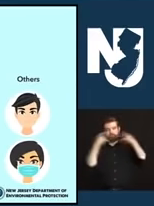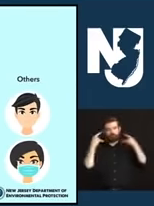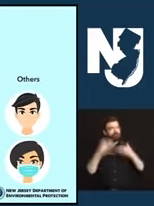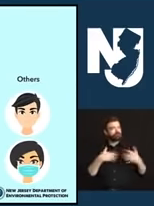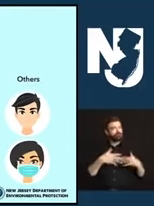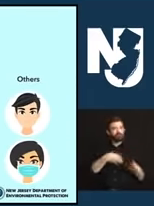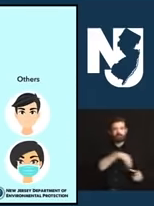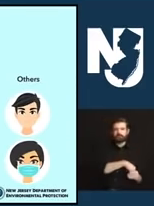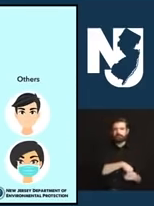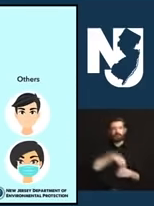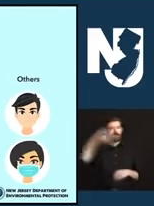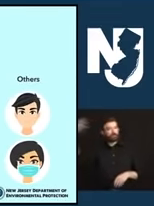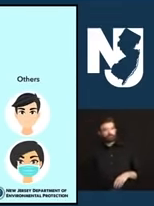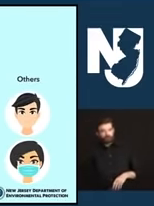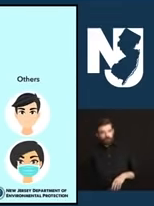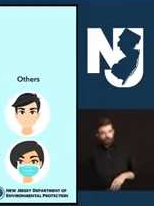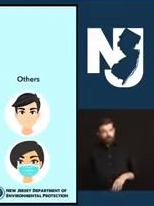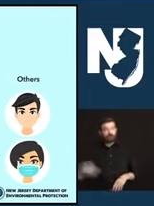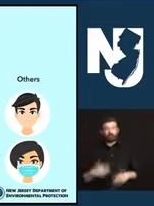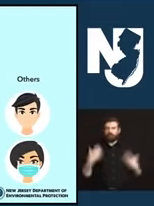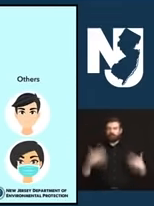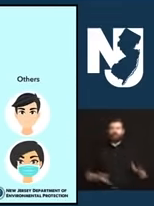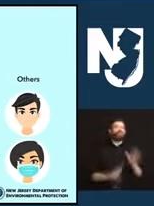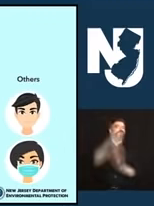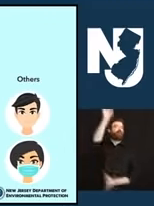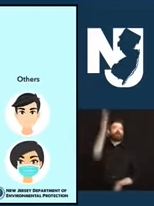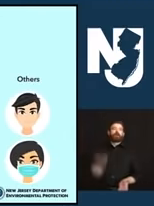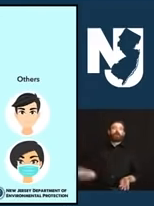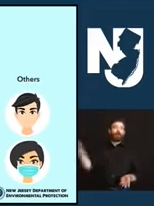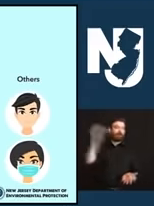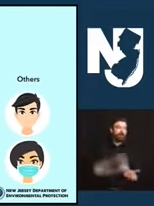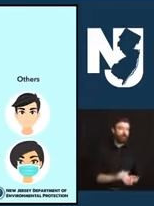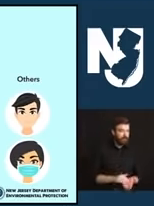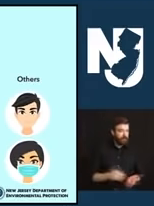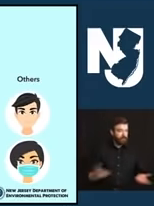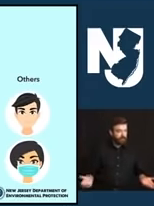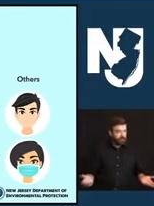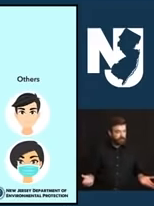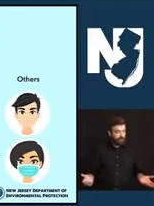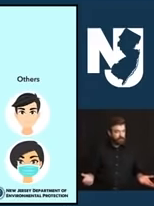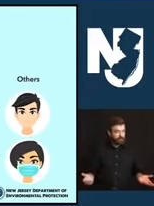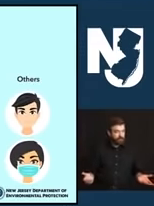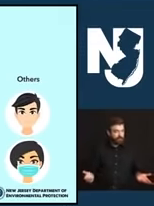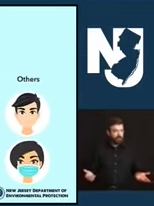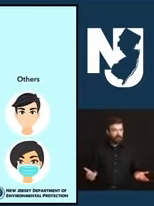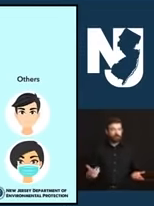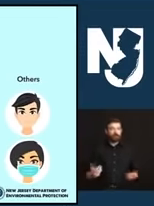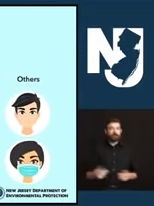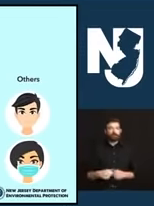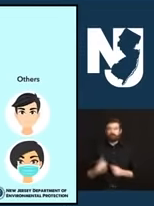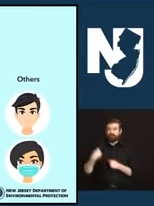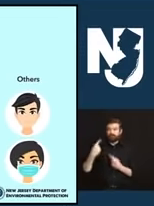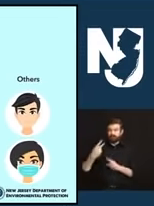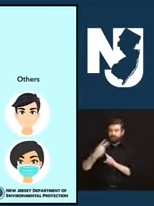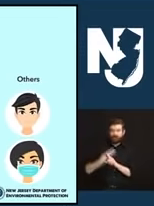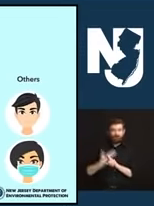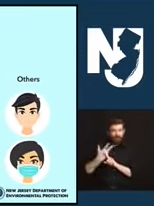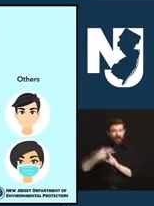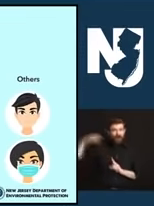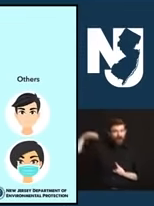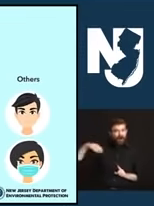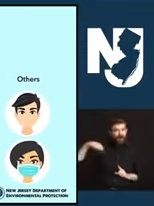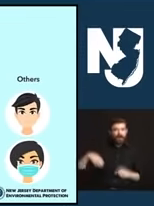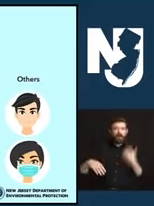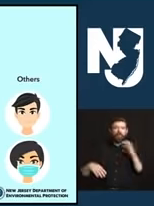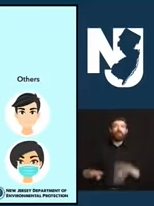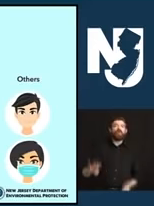too hard over the past 3+ months to get on that road back. Let's stay there. We here, the group of us, can't